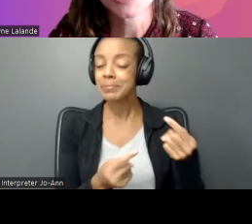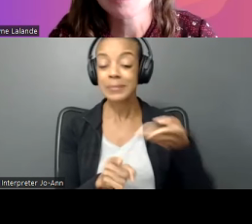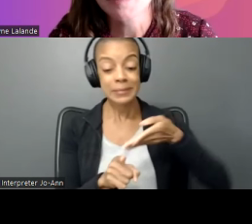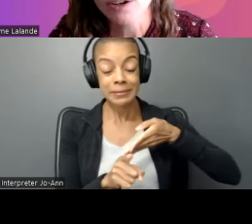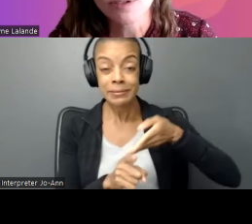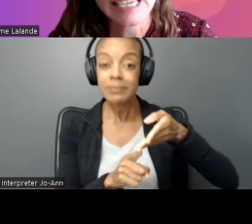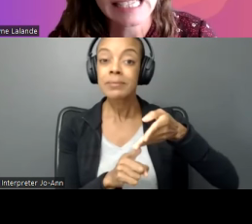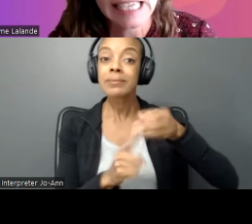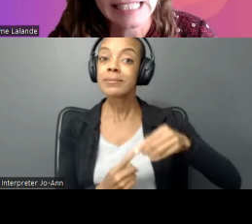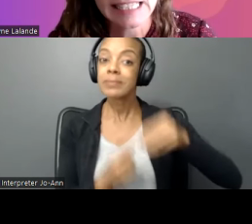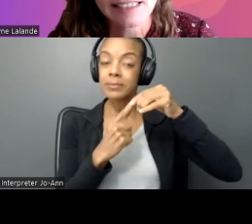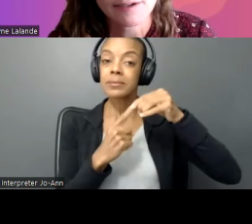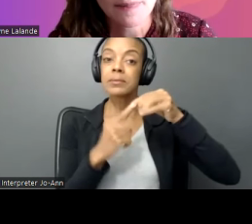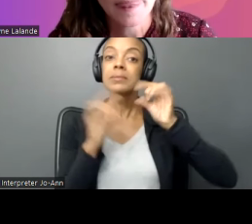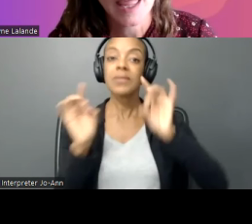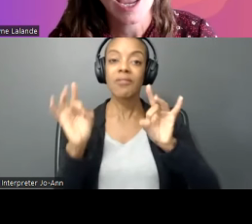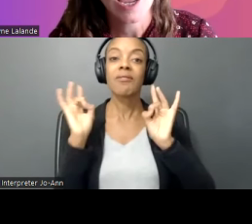violence of